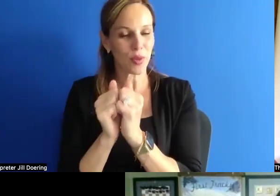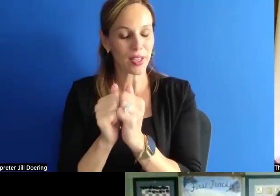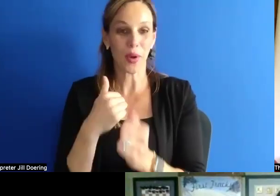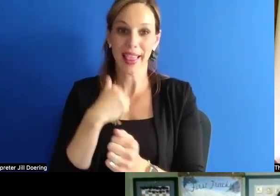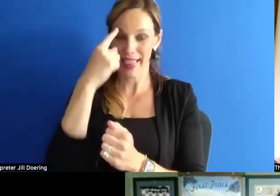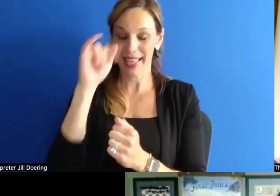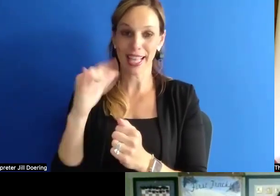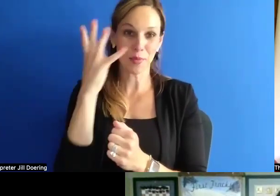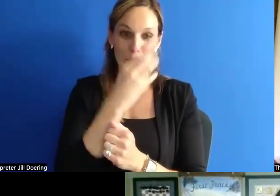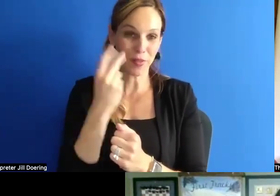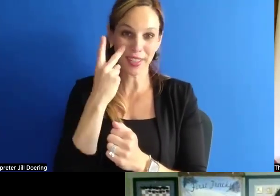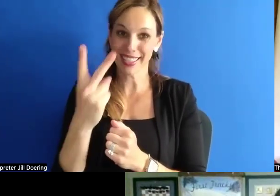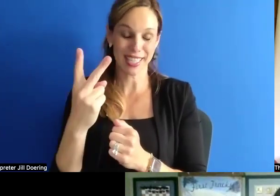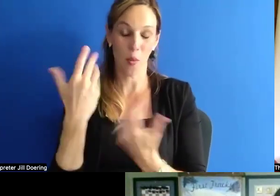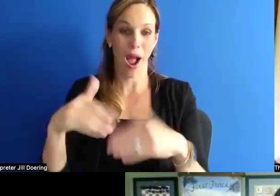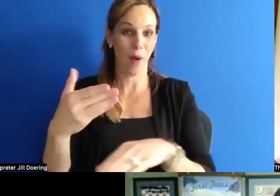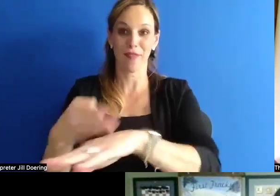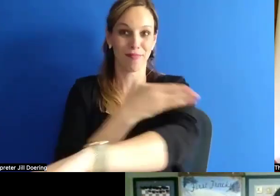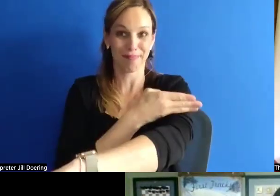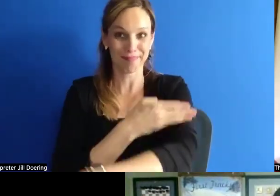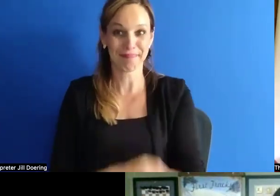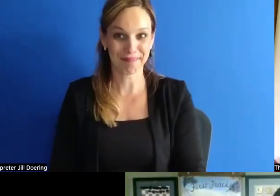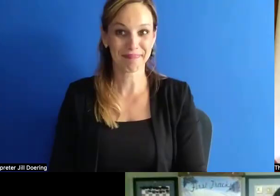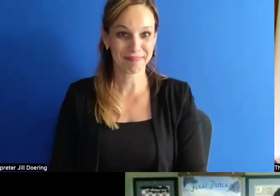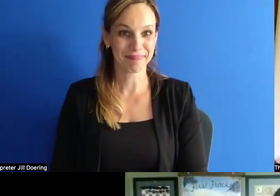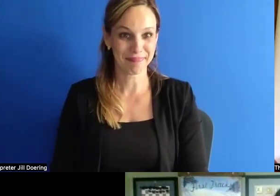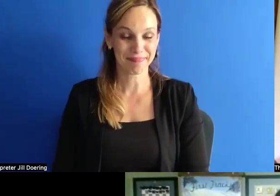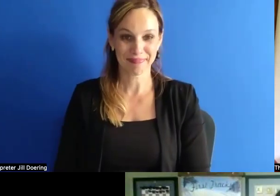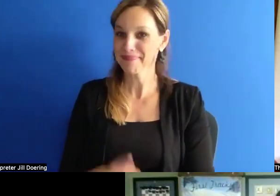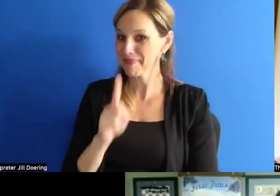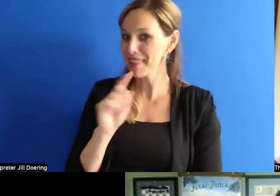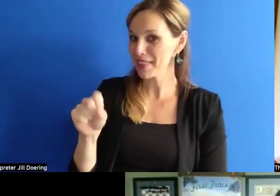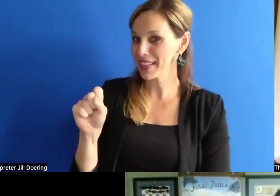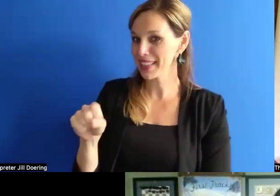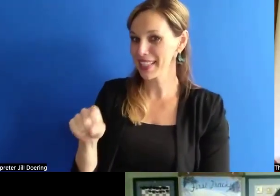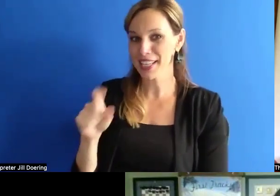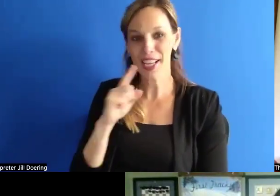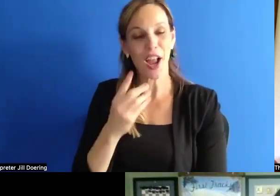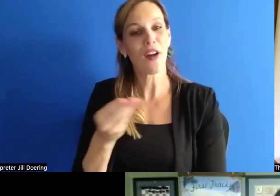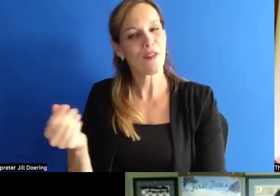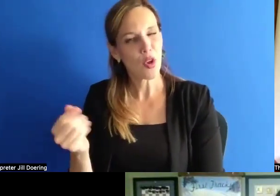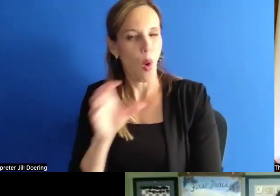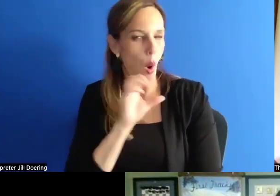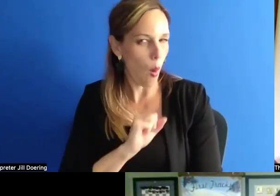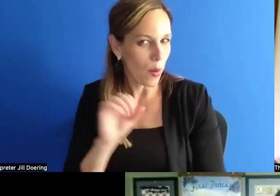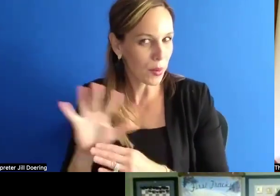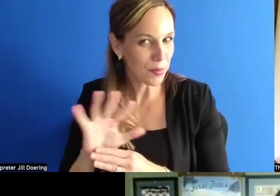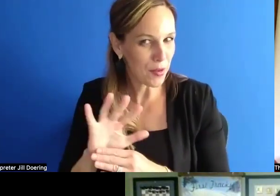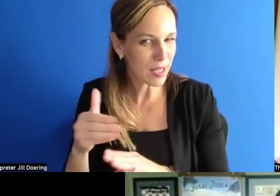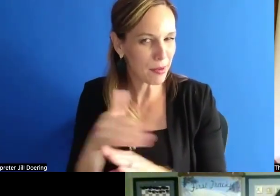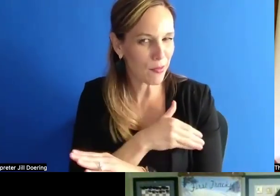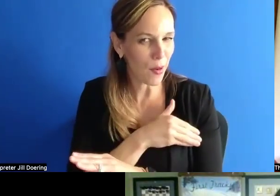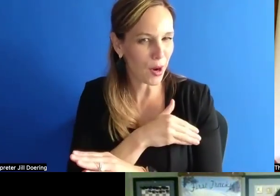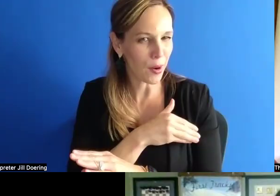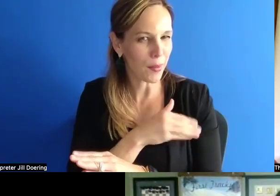beautiful to see how far we've come. Definitely. Now we're going to go into a couple of old movies before we dive in for